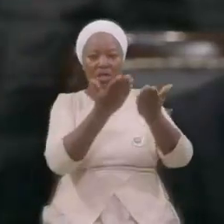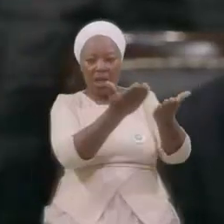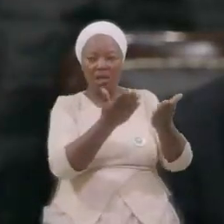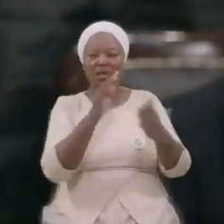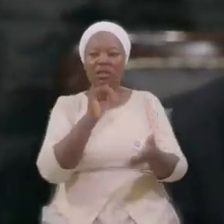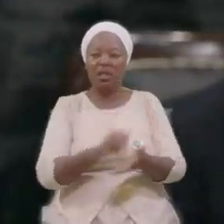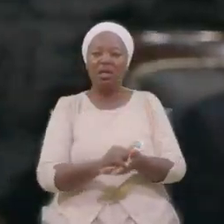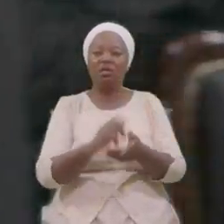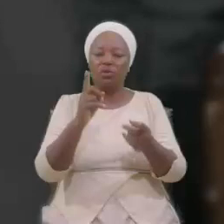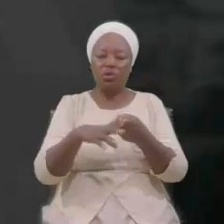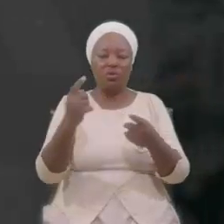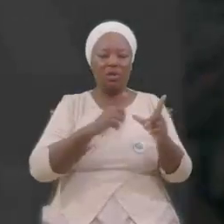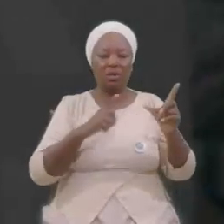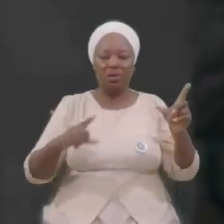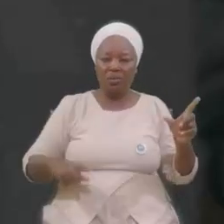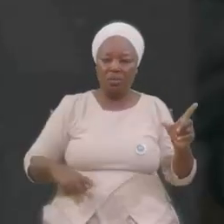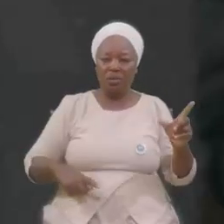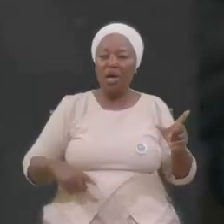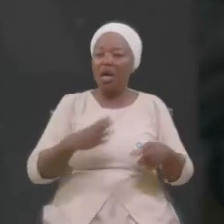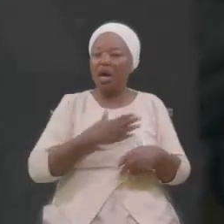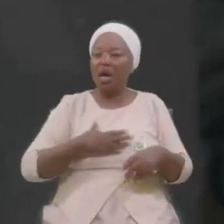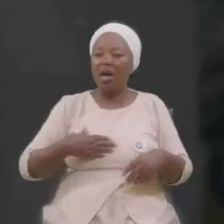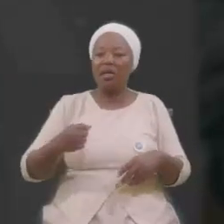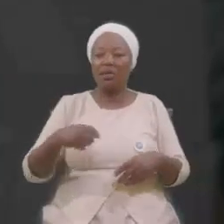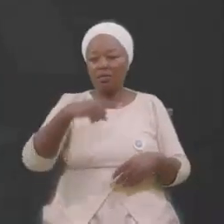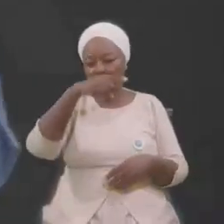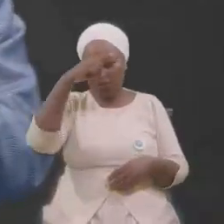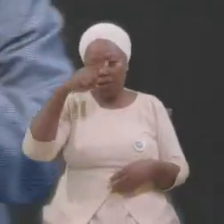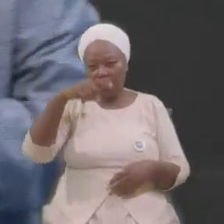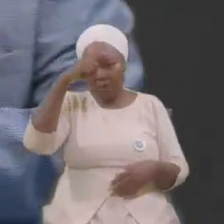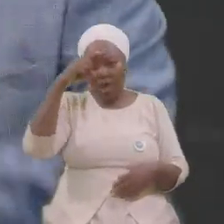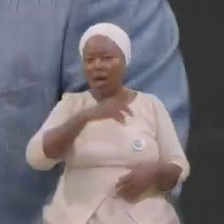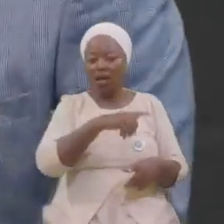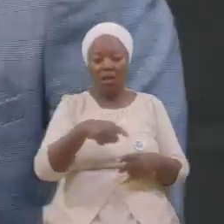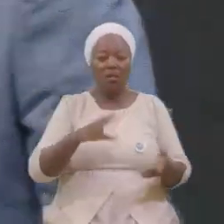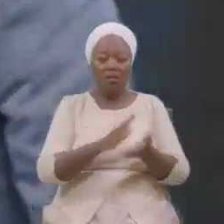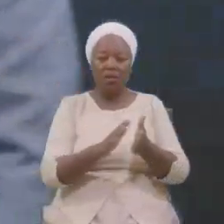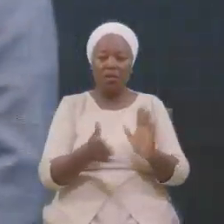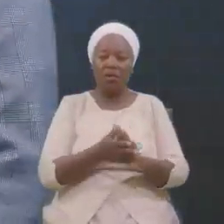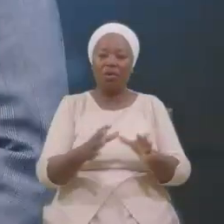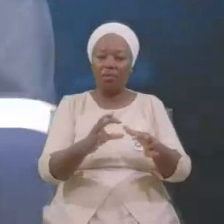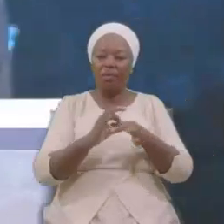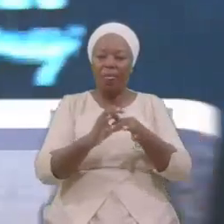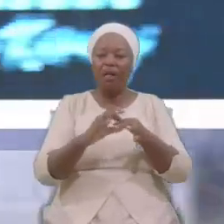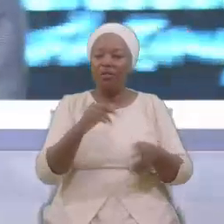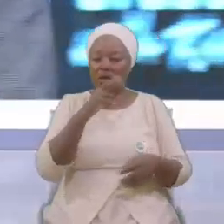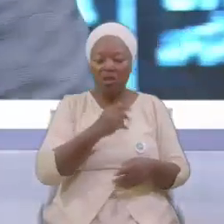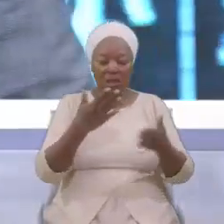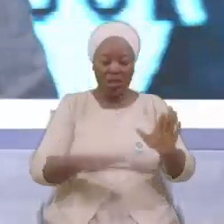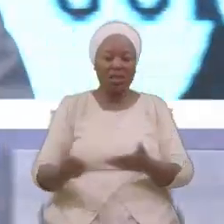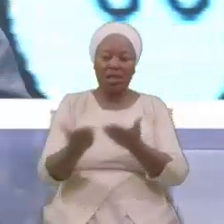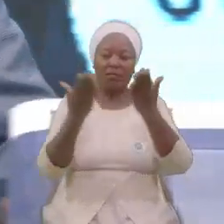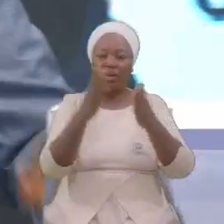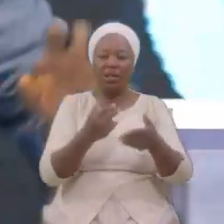present that unto the Lord. And it becomes not a dead sacrifice, the dead sacrifice of the children of